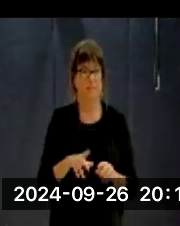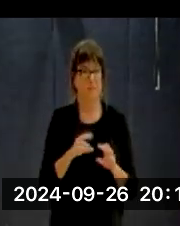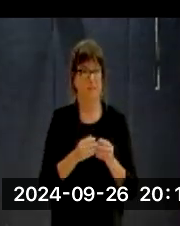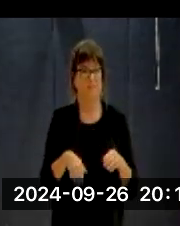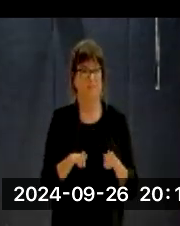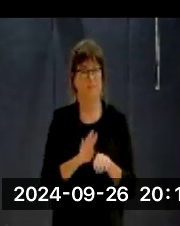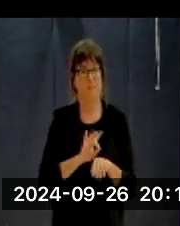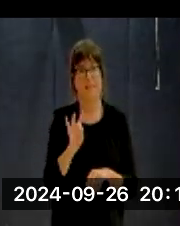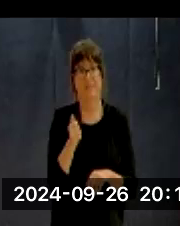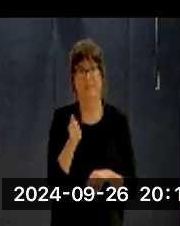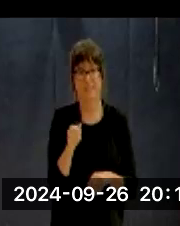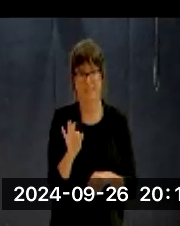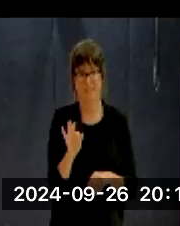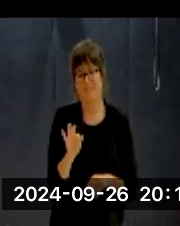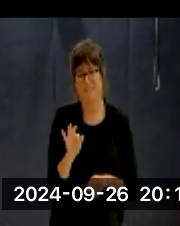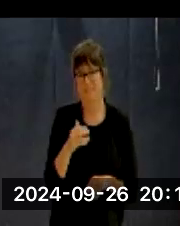everyone. Have a wonderful evening.